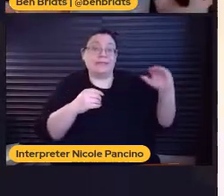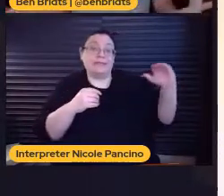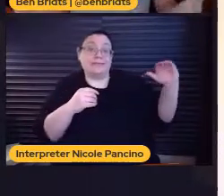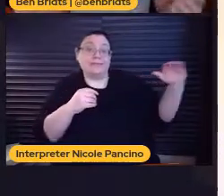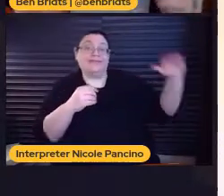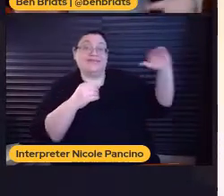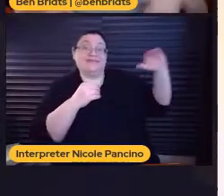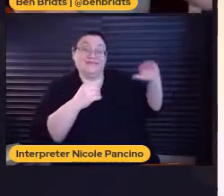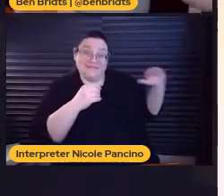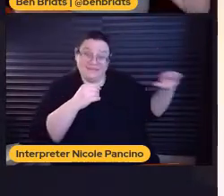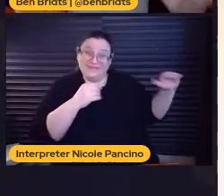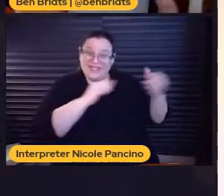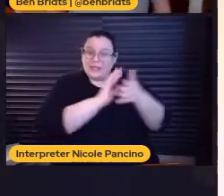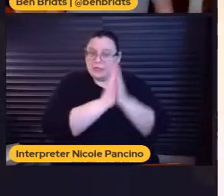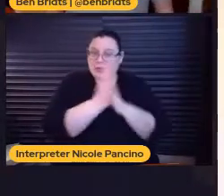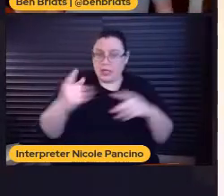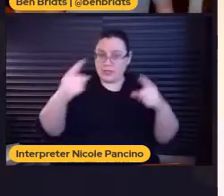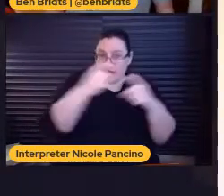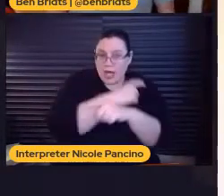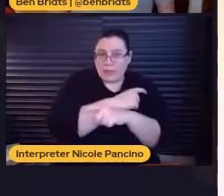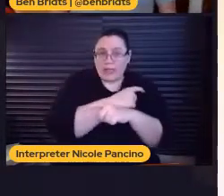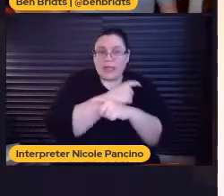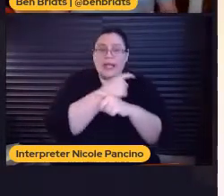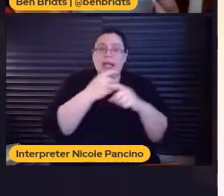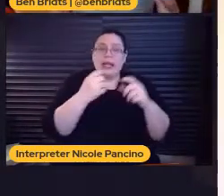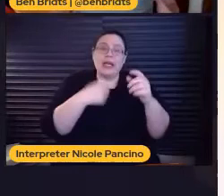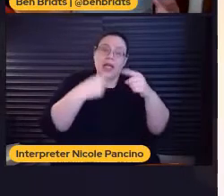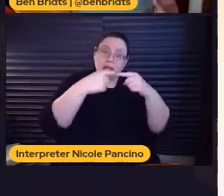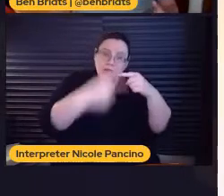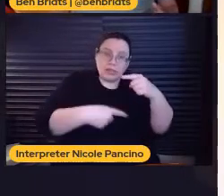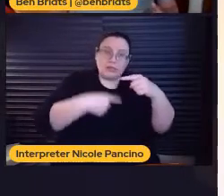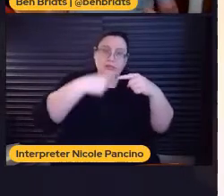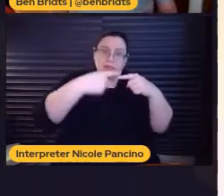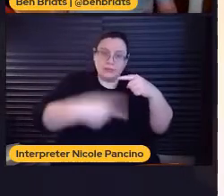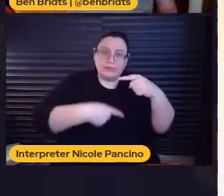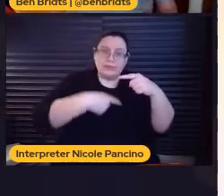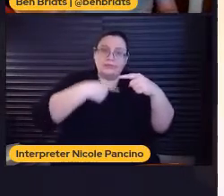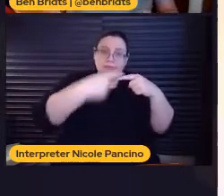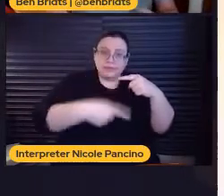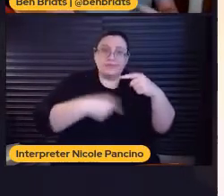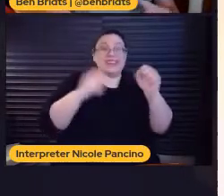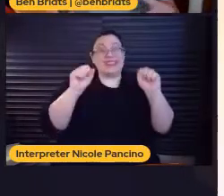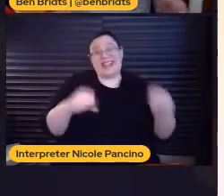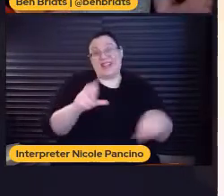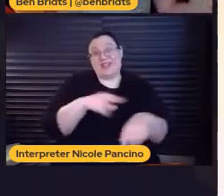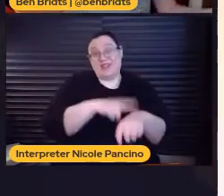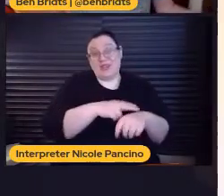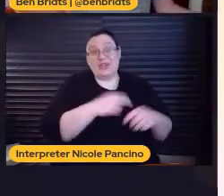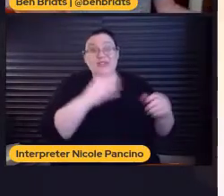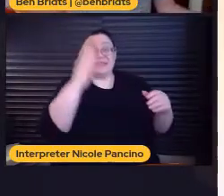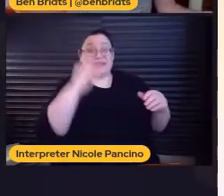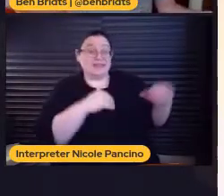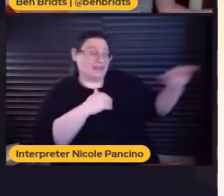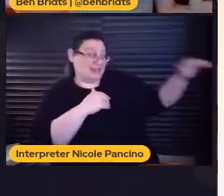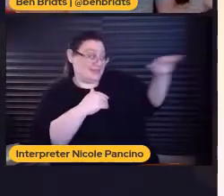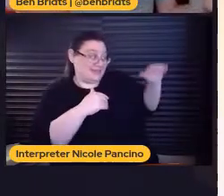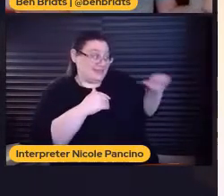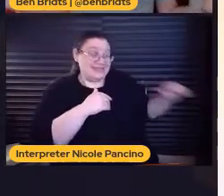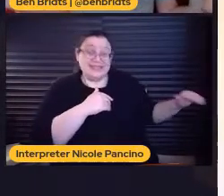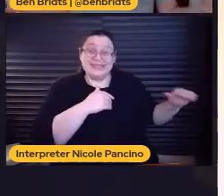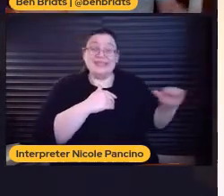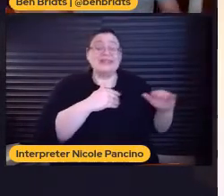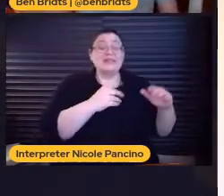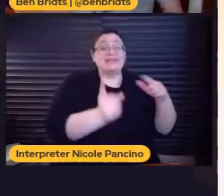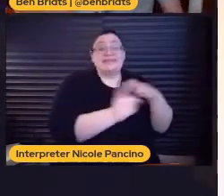it gets complicated, and this can repeat as well, of course. And in the end, after certain iterations of either of